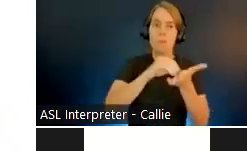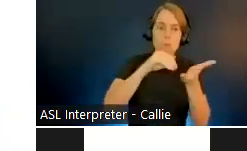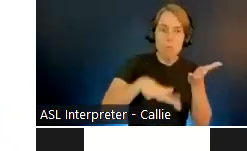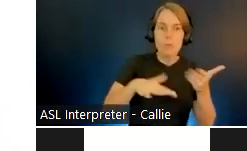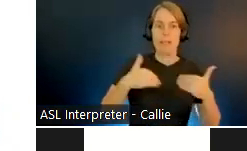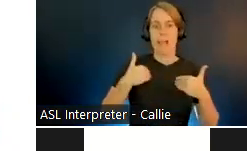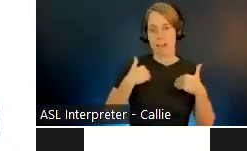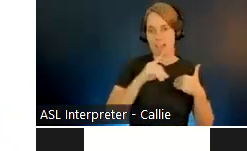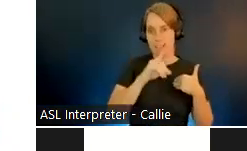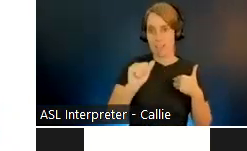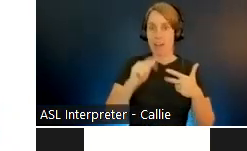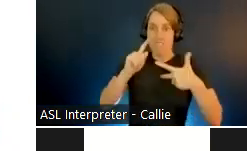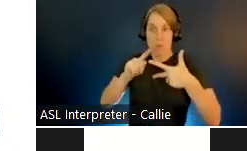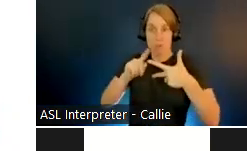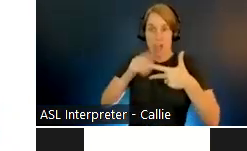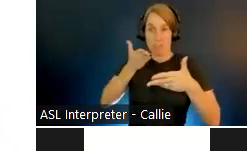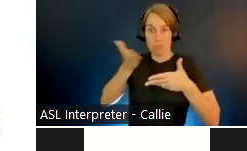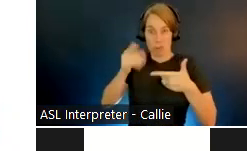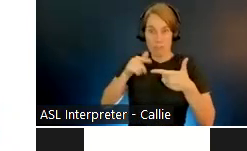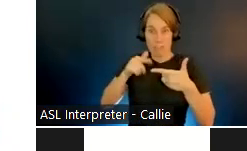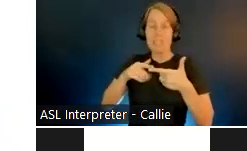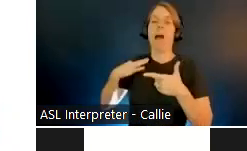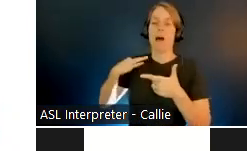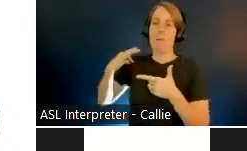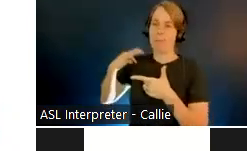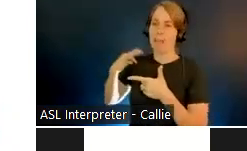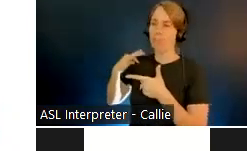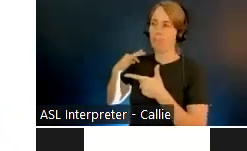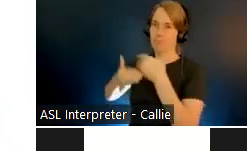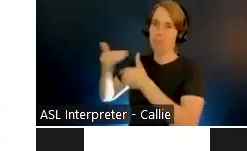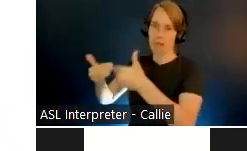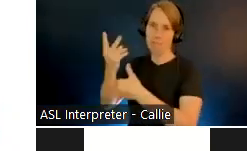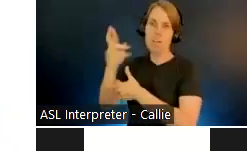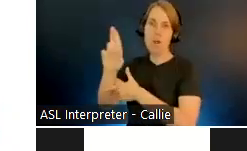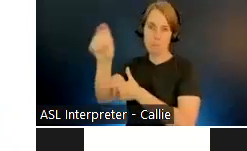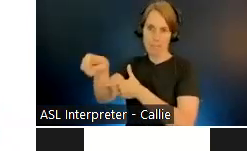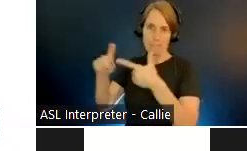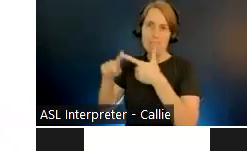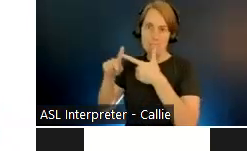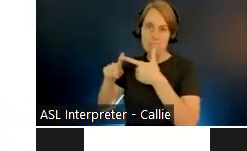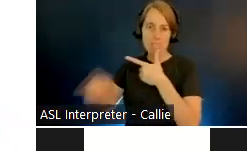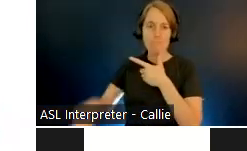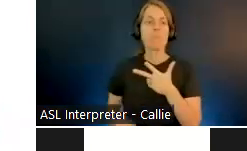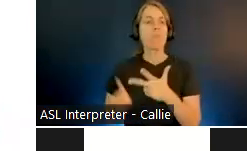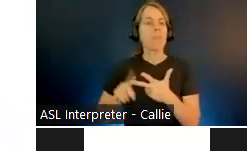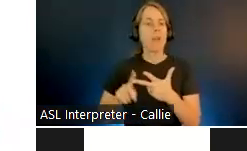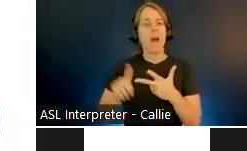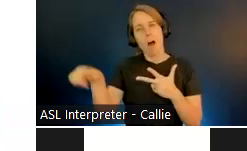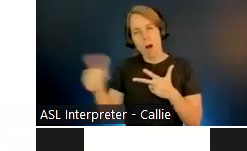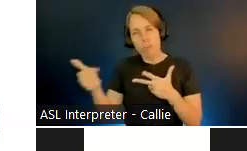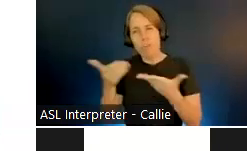the services. And then there are other VR services, such as transportation,